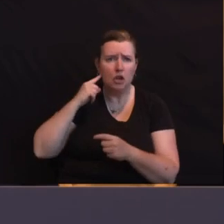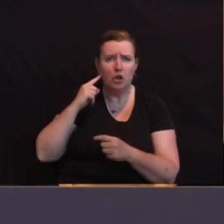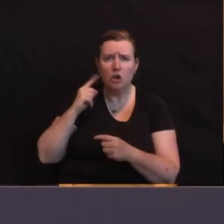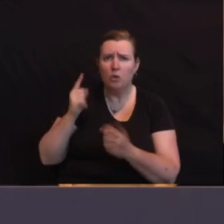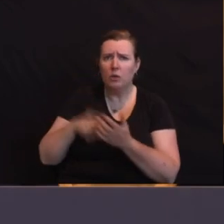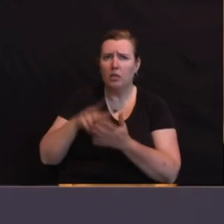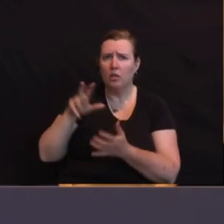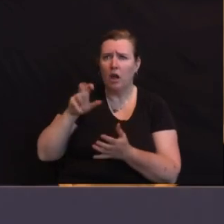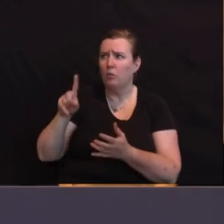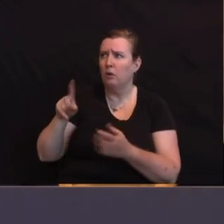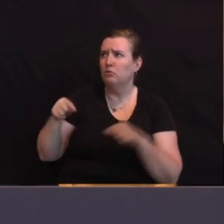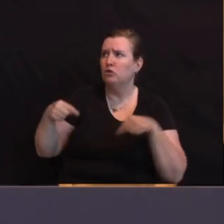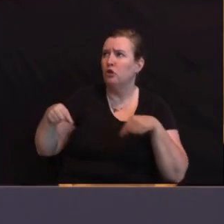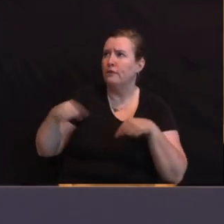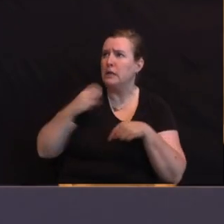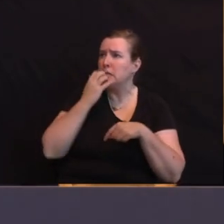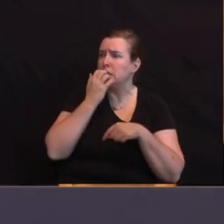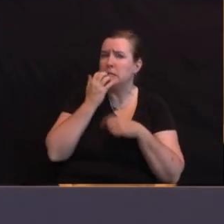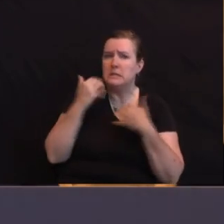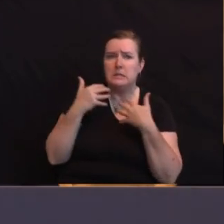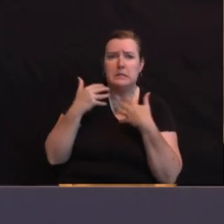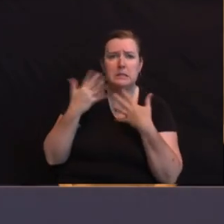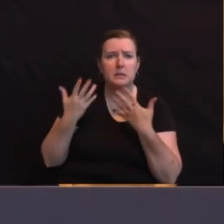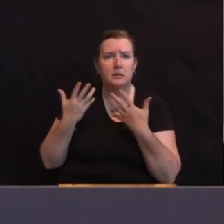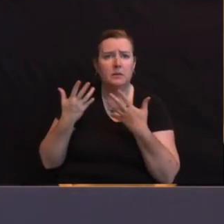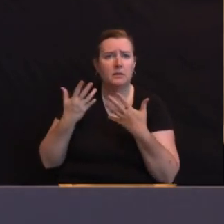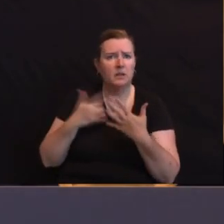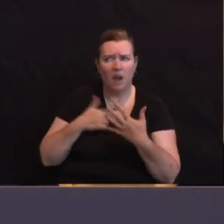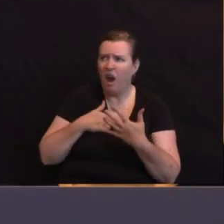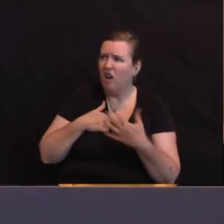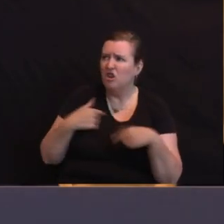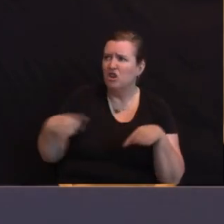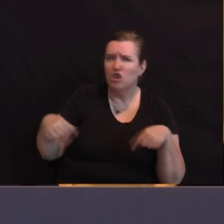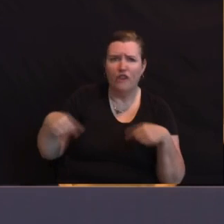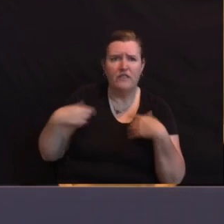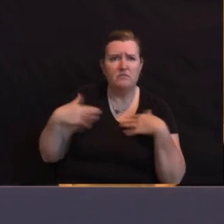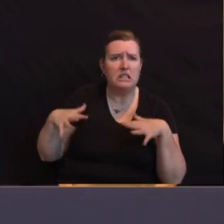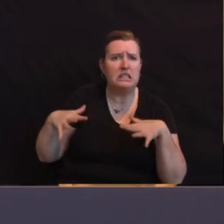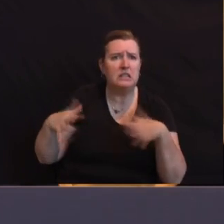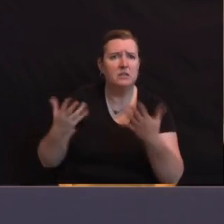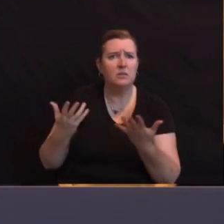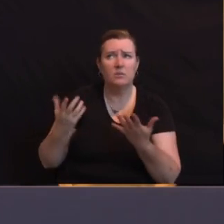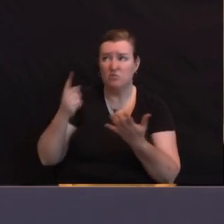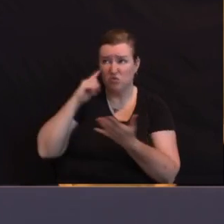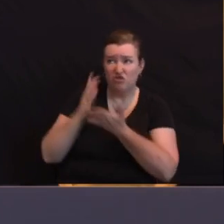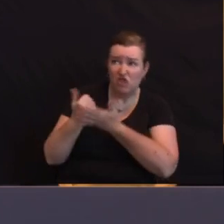I believe. I feel nervous. You seem a little freaked out, Governor.